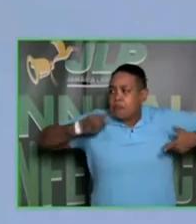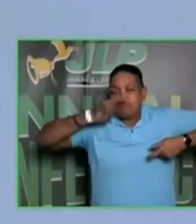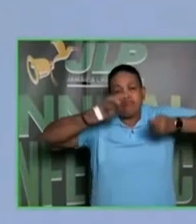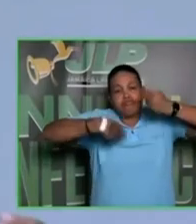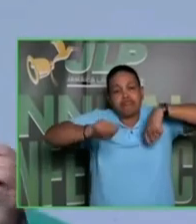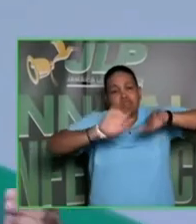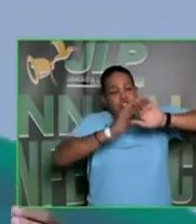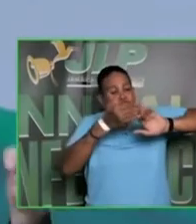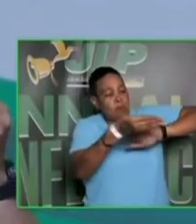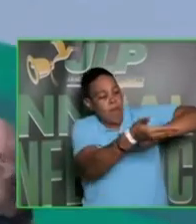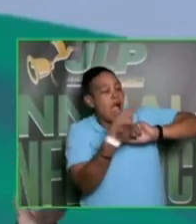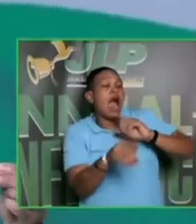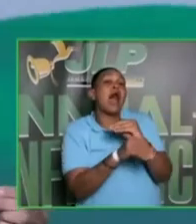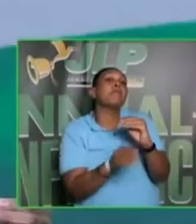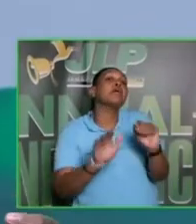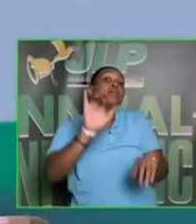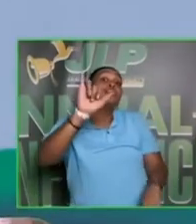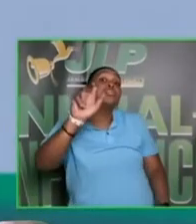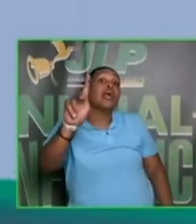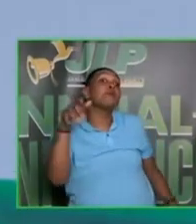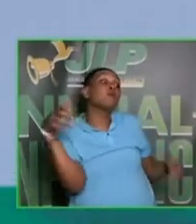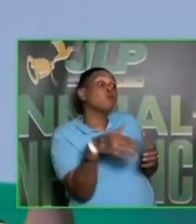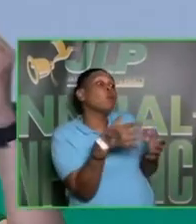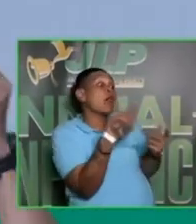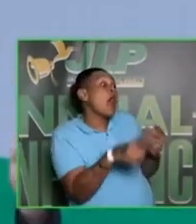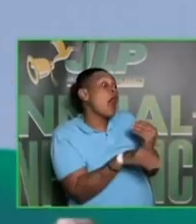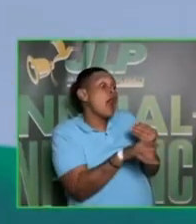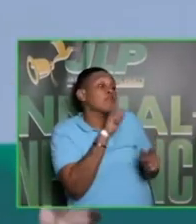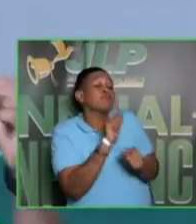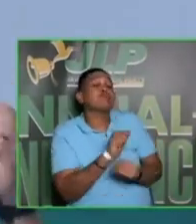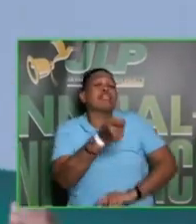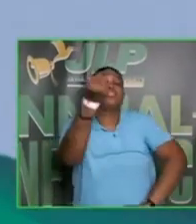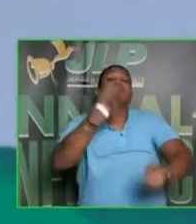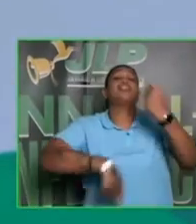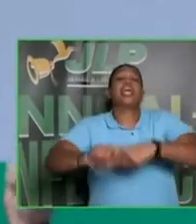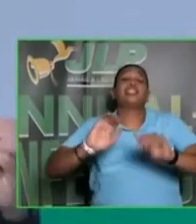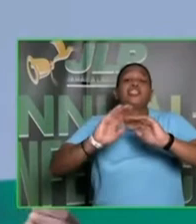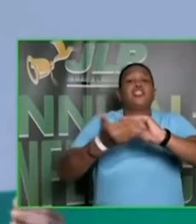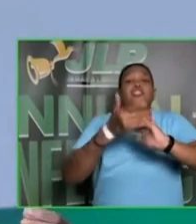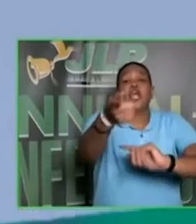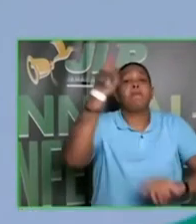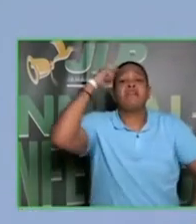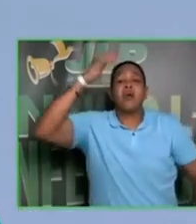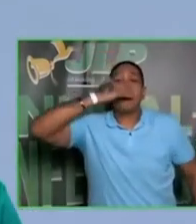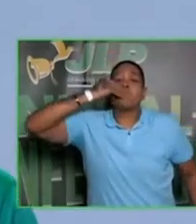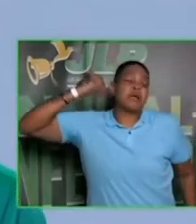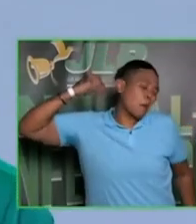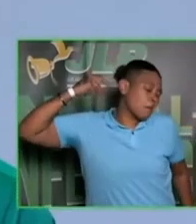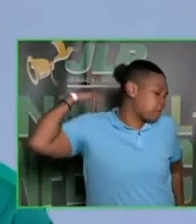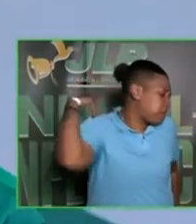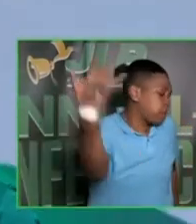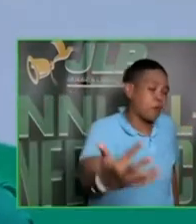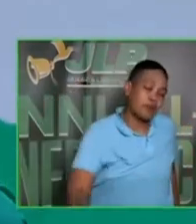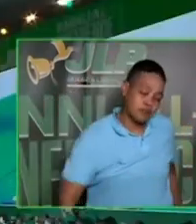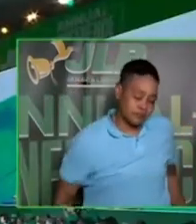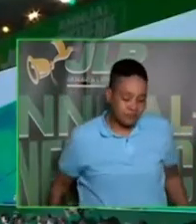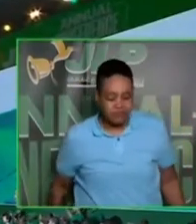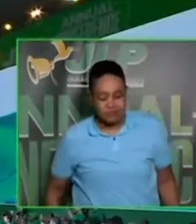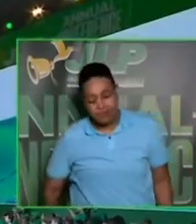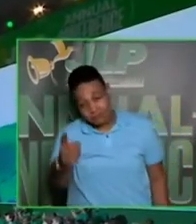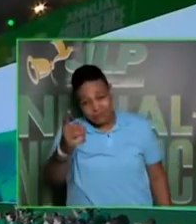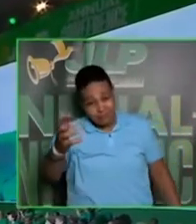Jamaica. It is the Jamaica Labour Party that is changing Jamaica for the better. Rise to the